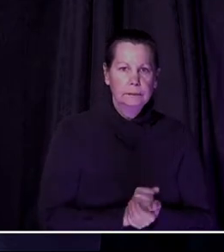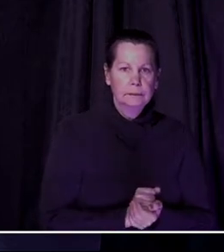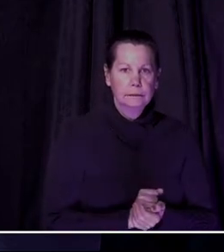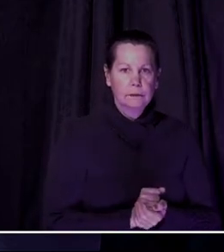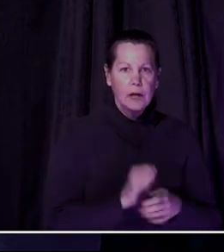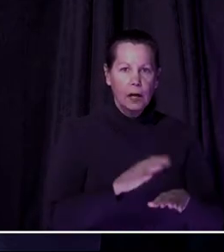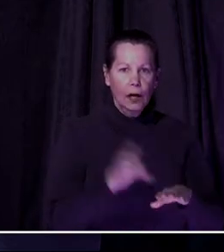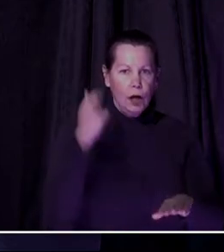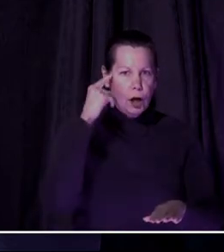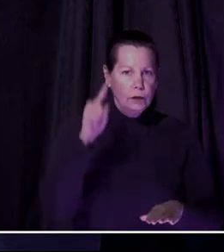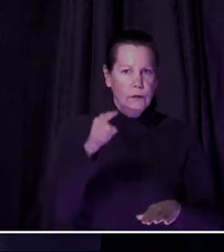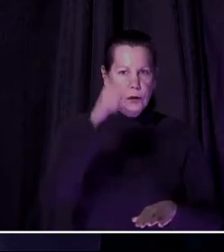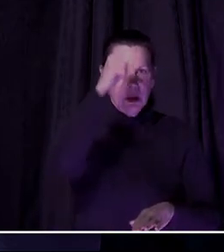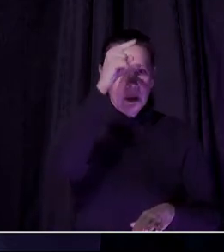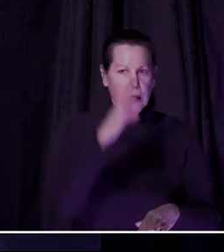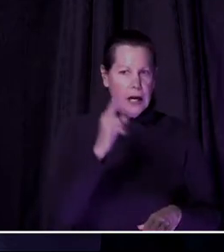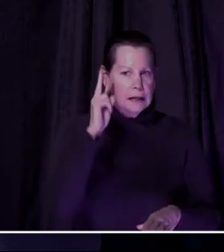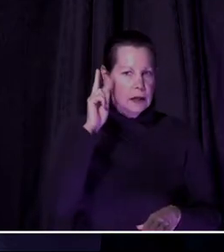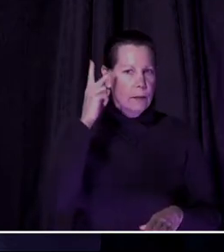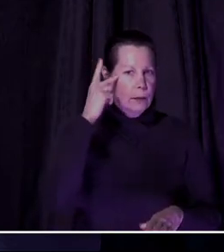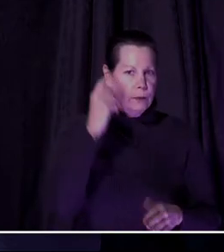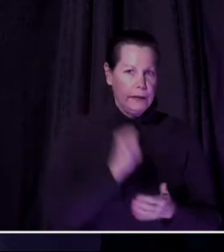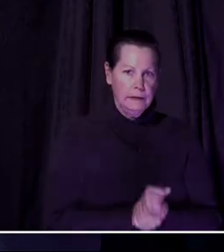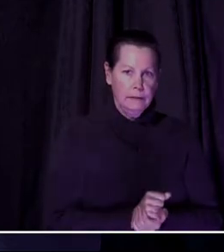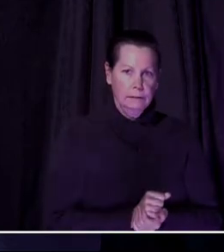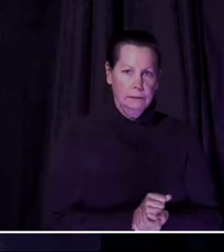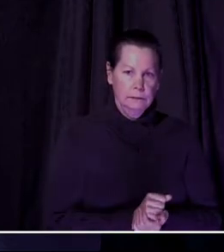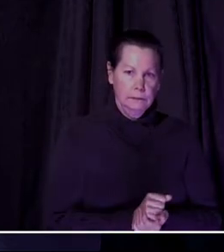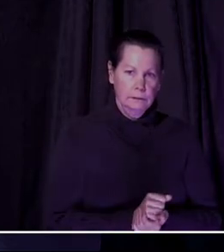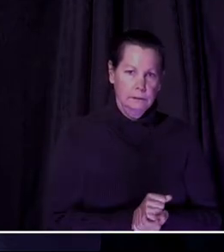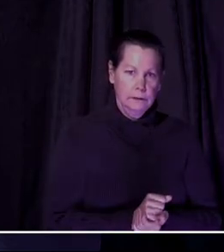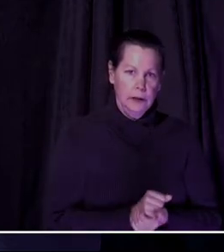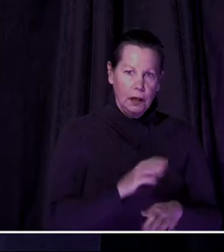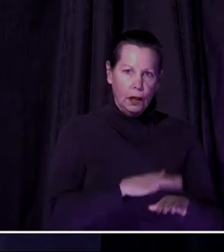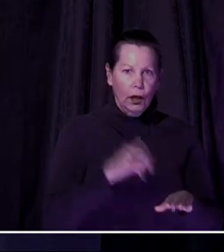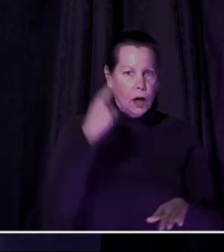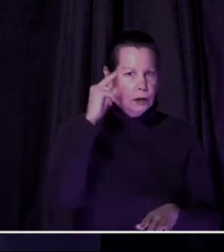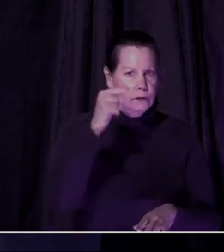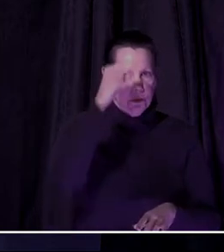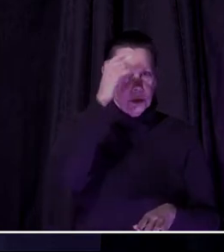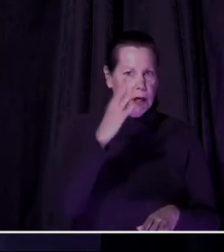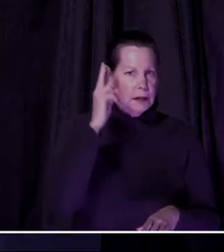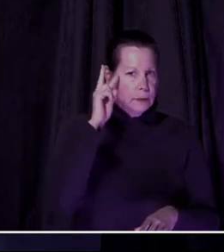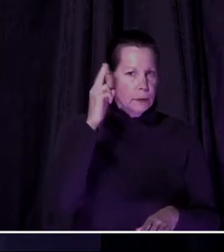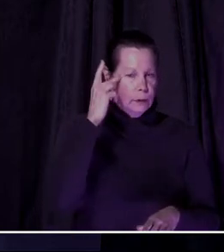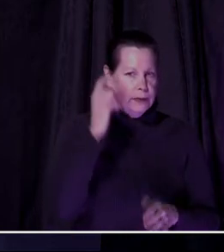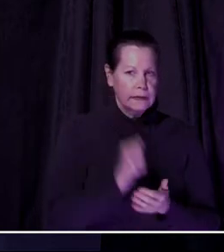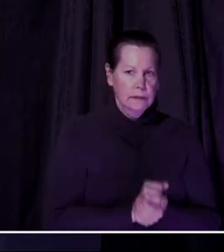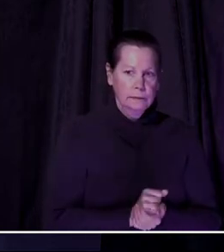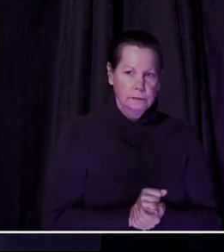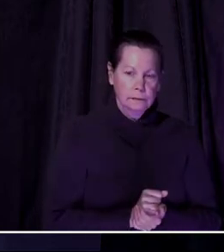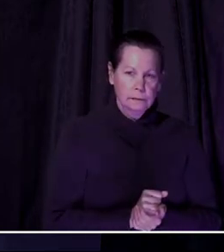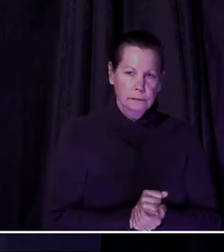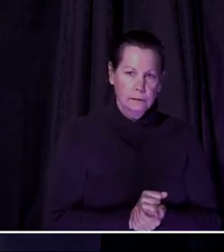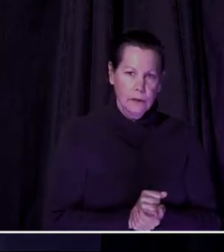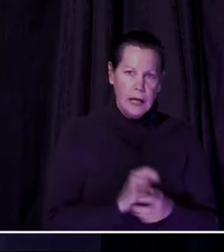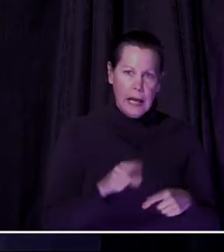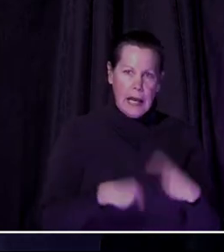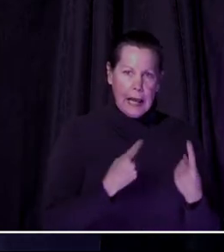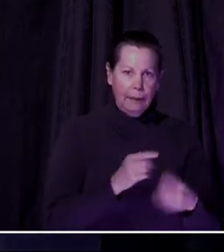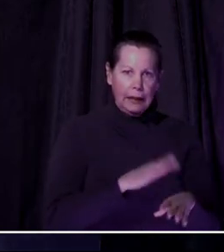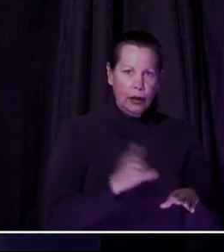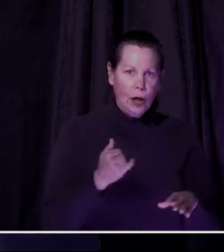Called for God's Purpose. Called for God's Purpose. And being called for